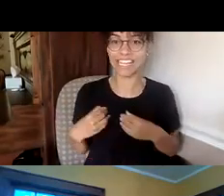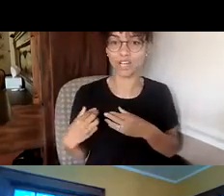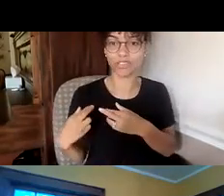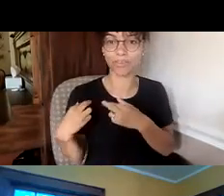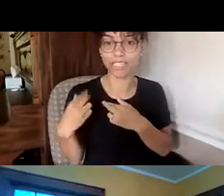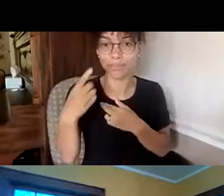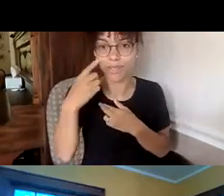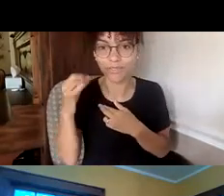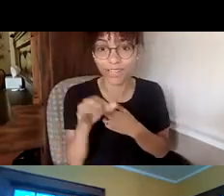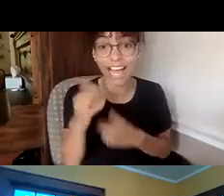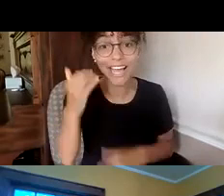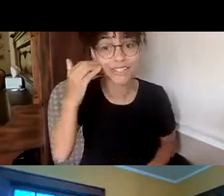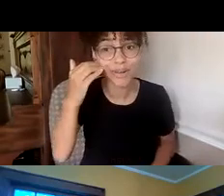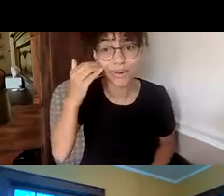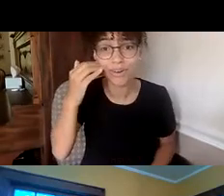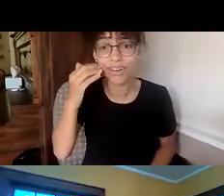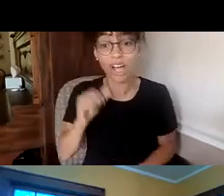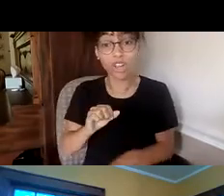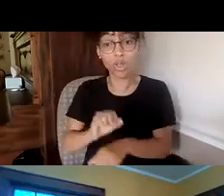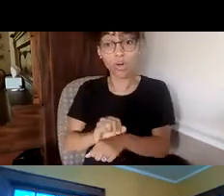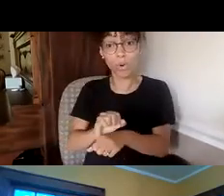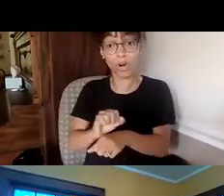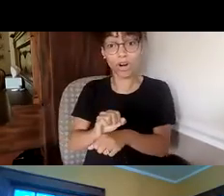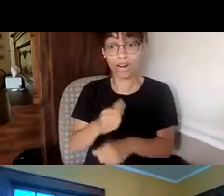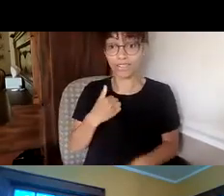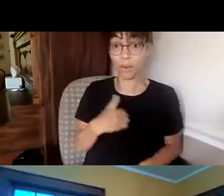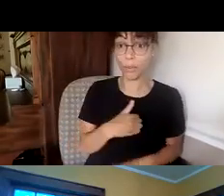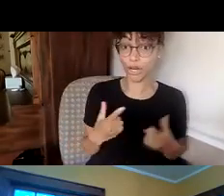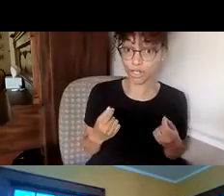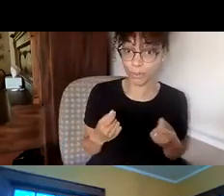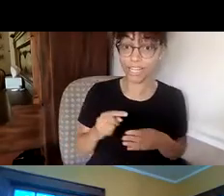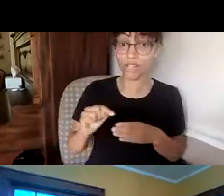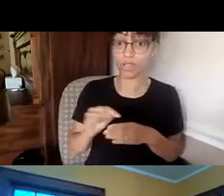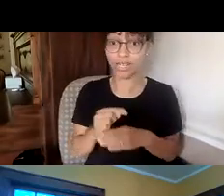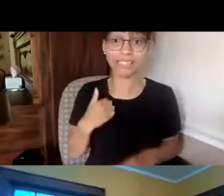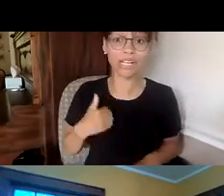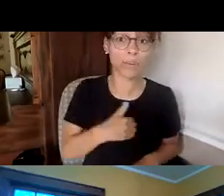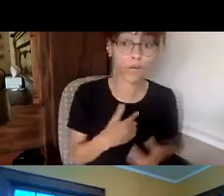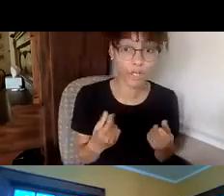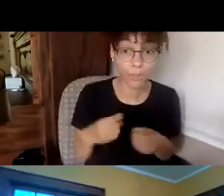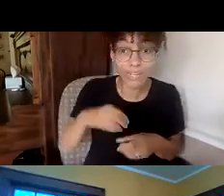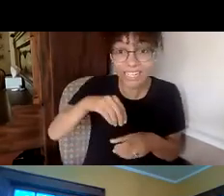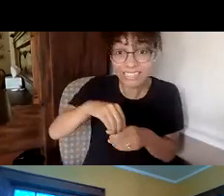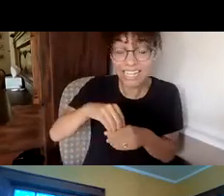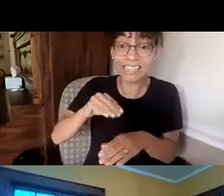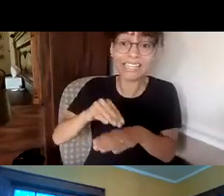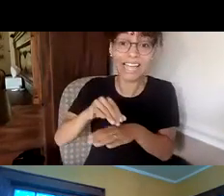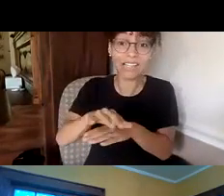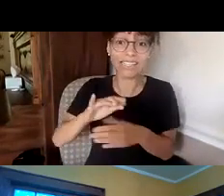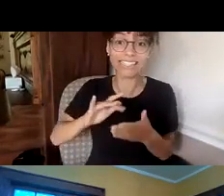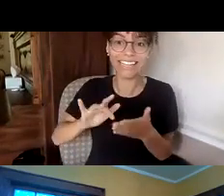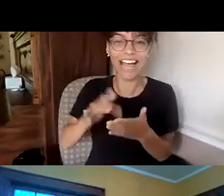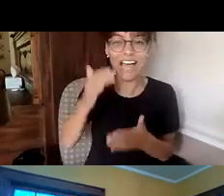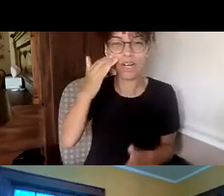through the work that we're doing and some of the trainings that we're doing within the counseling center, which I know that doesn't